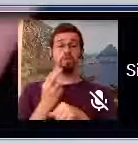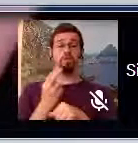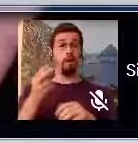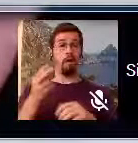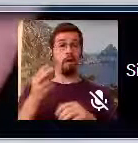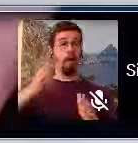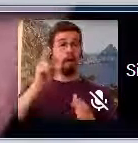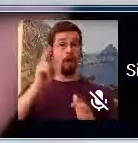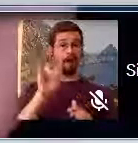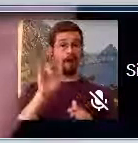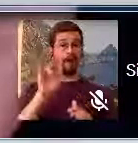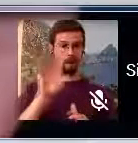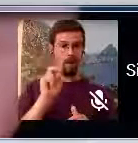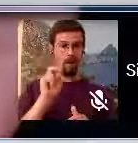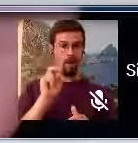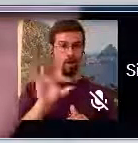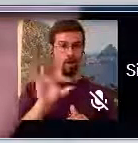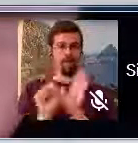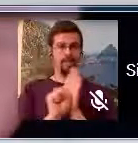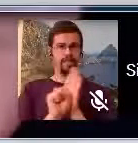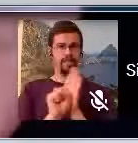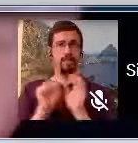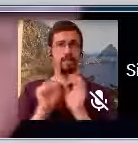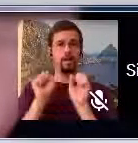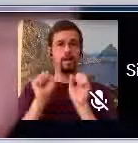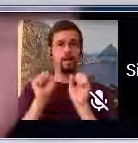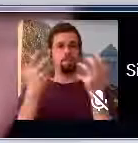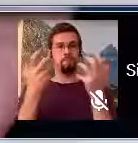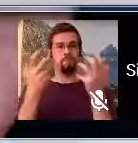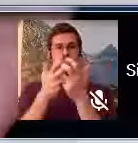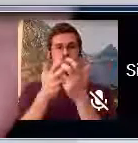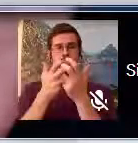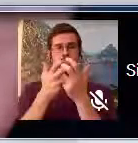set that can be combined to describe any sign.